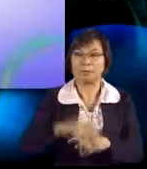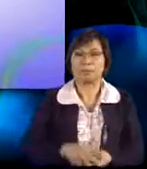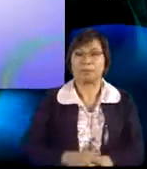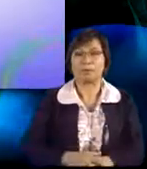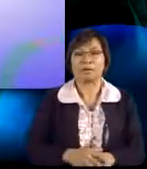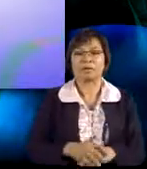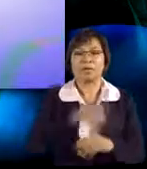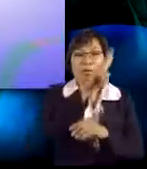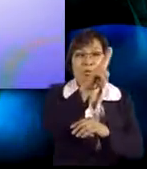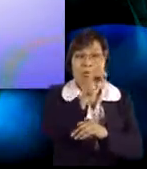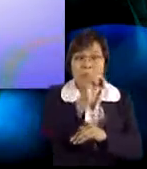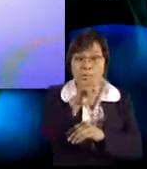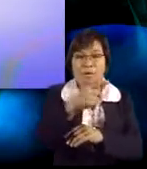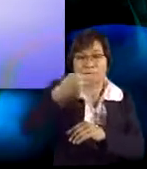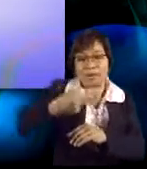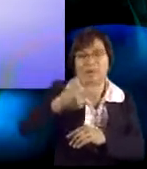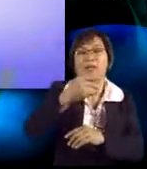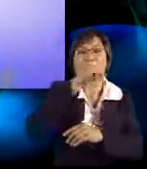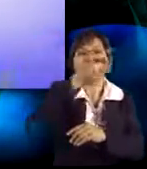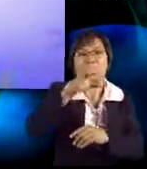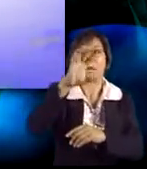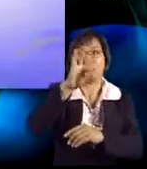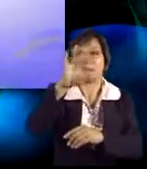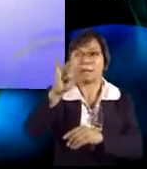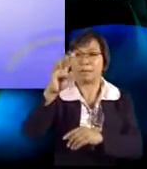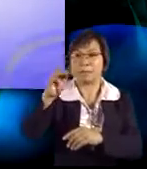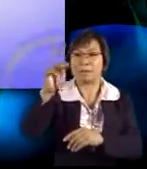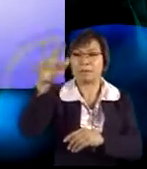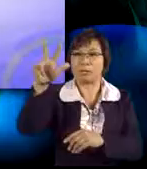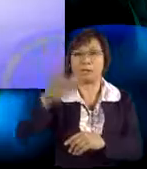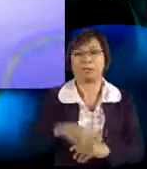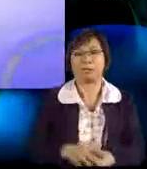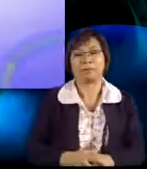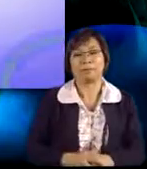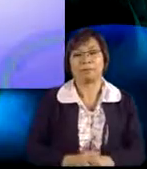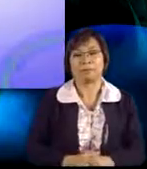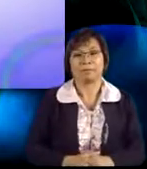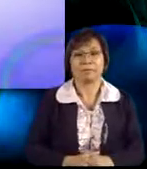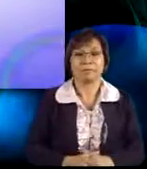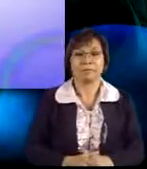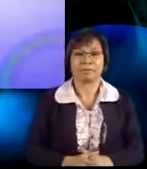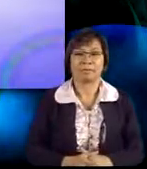The volume of solid H is 198 meters cubic.